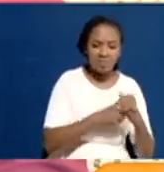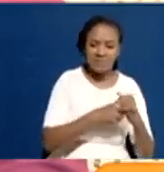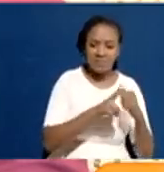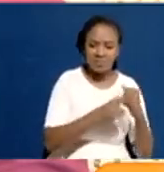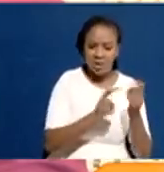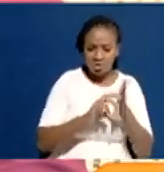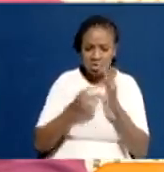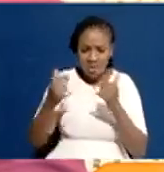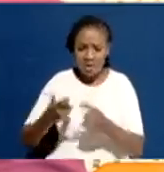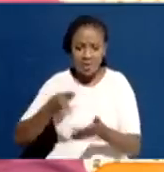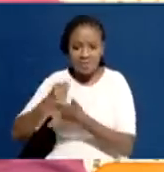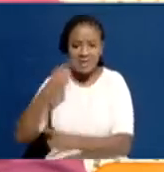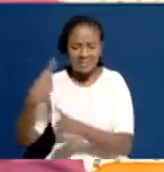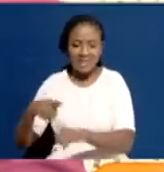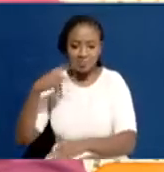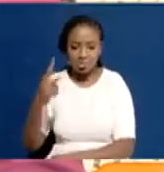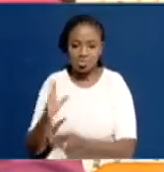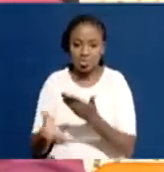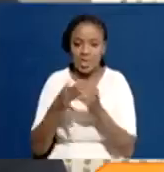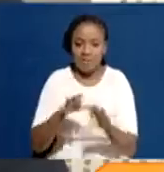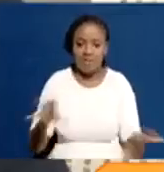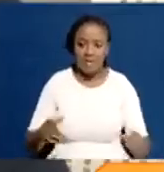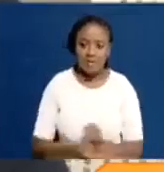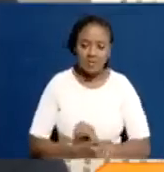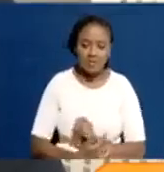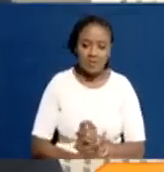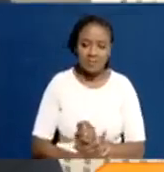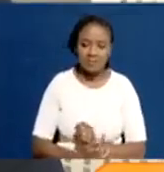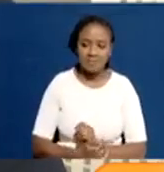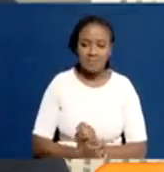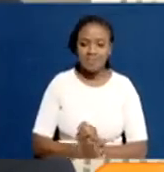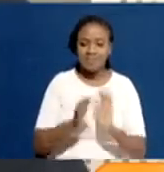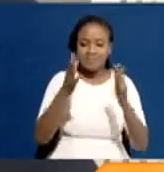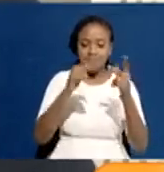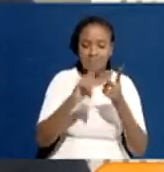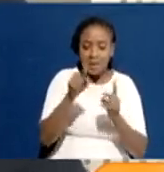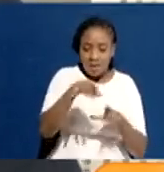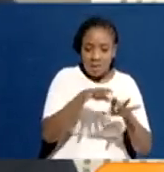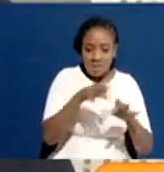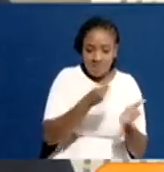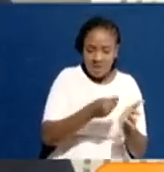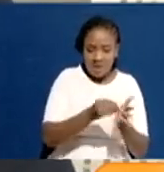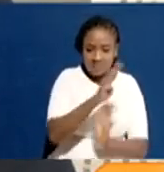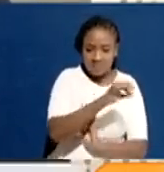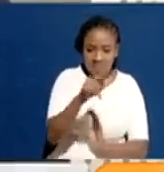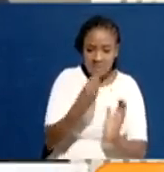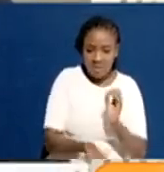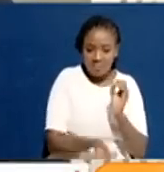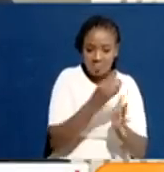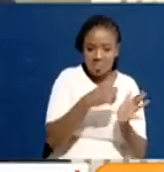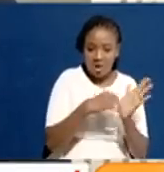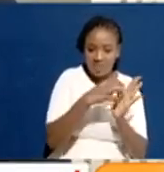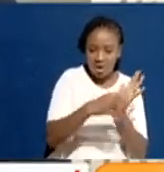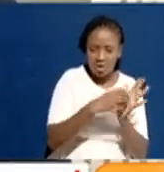times for us to sell our brands in these markets. So in this finance bill, we have identified a clause that has created an uncompetitive